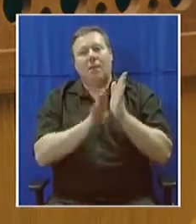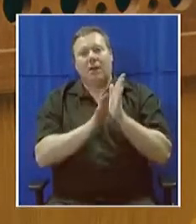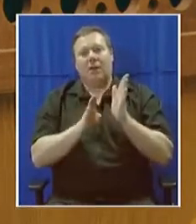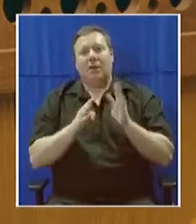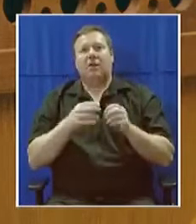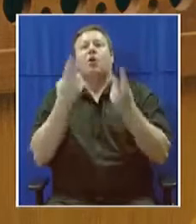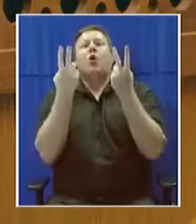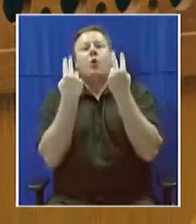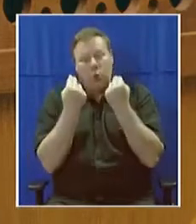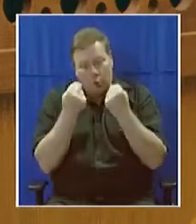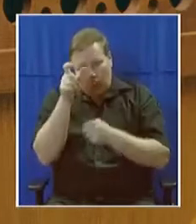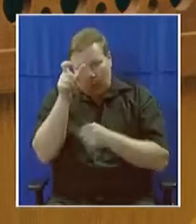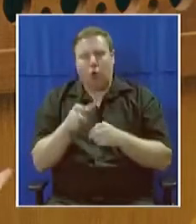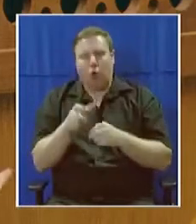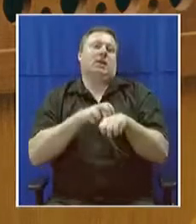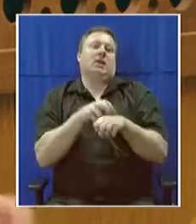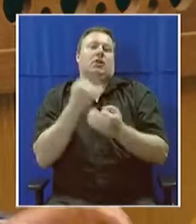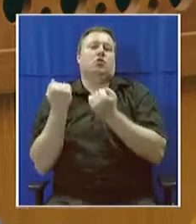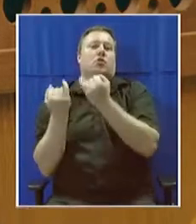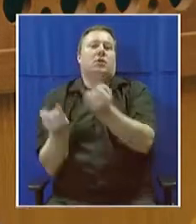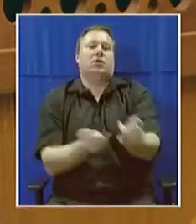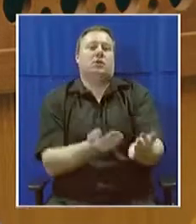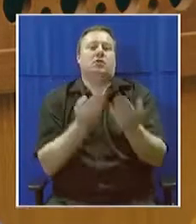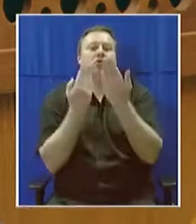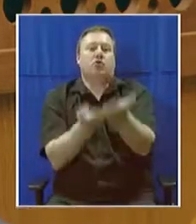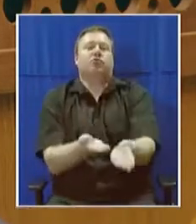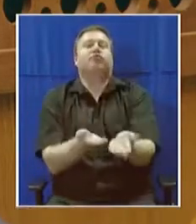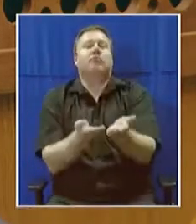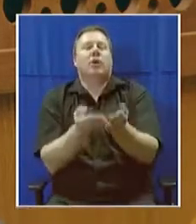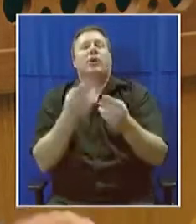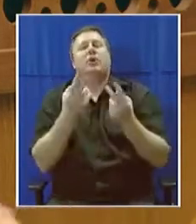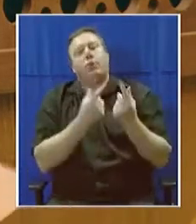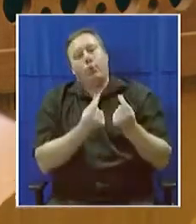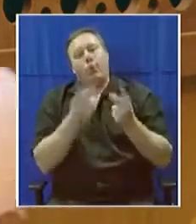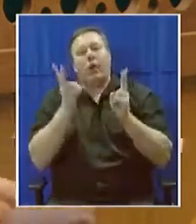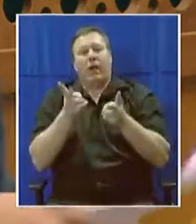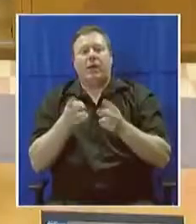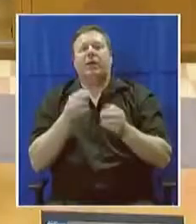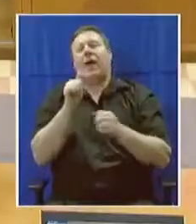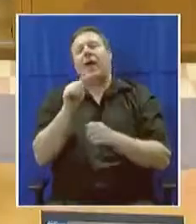with a new process, and that will be done. So the ACDP supports this motion. I thank you.